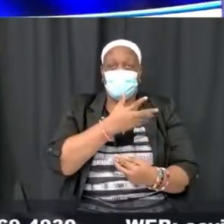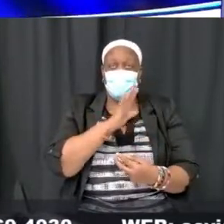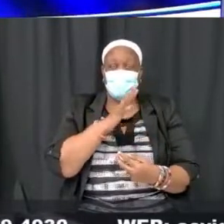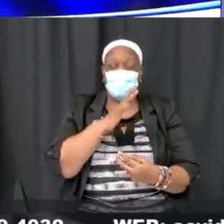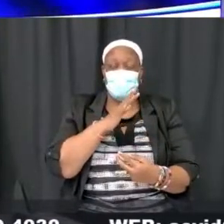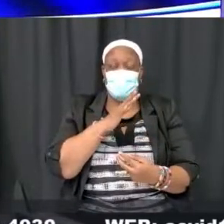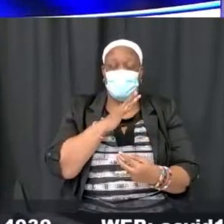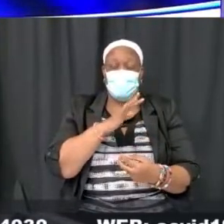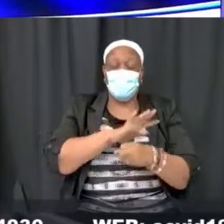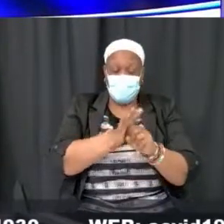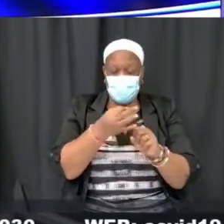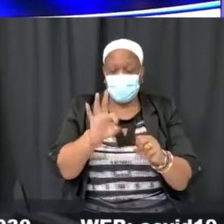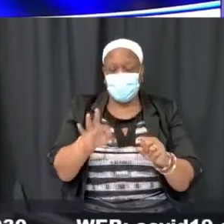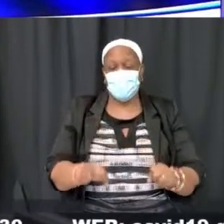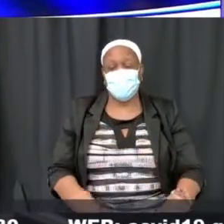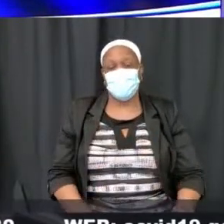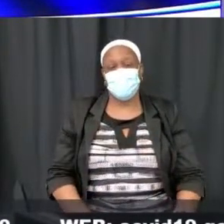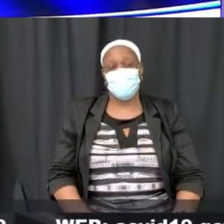Thank you, CMO.